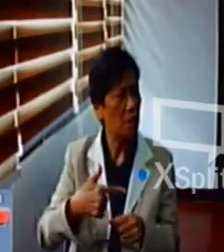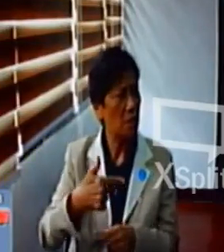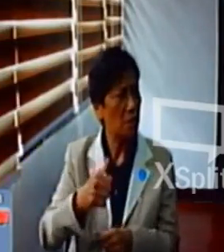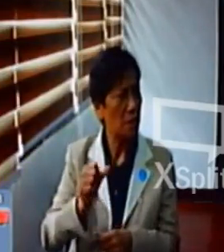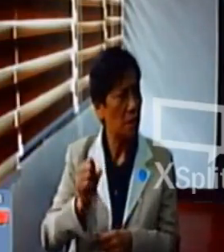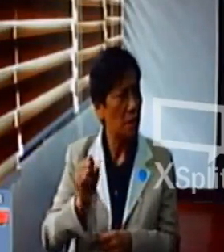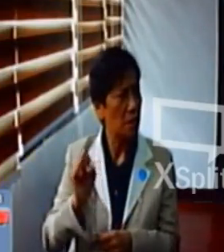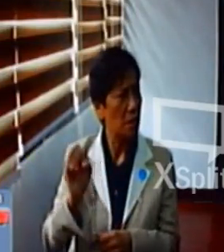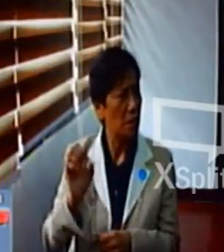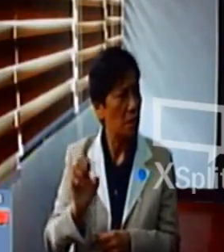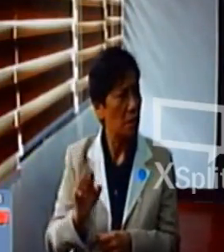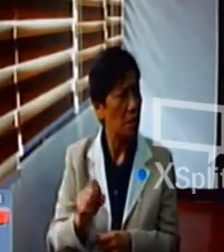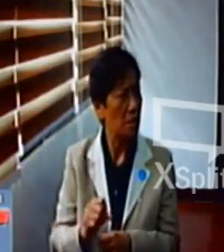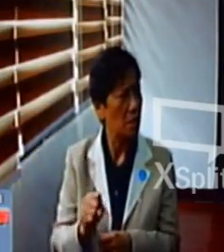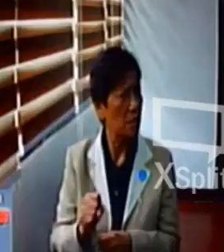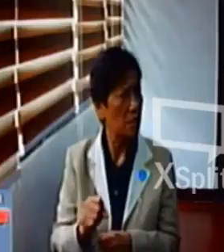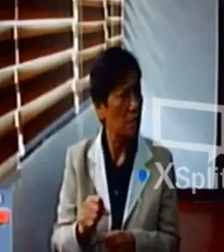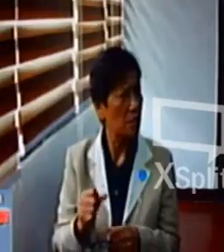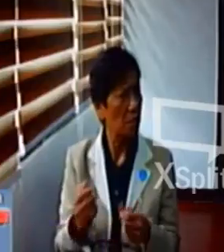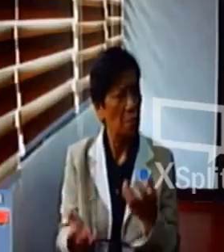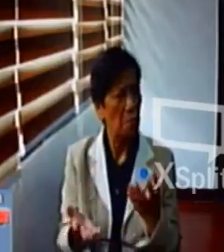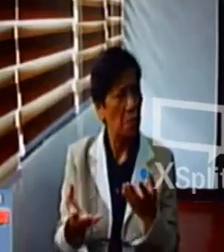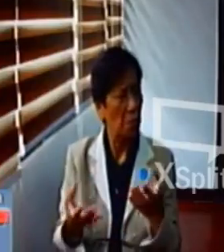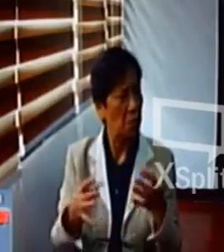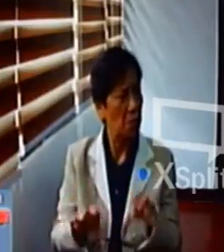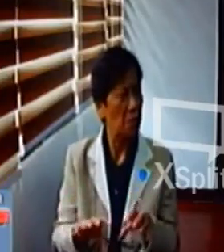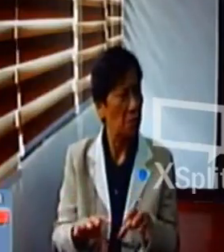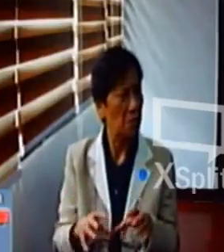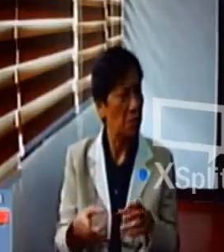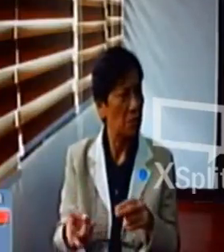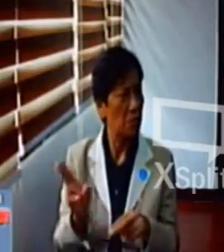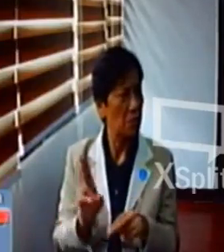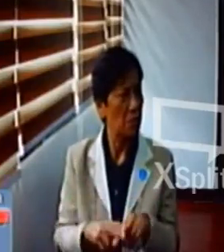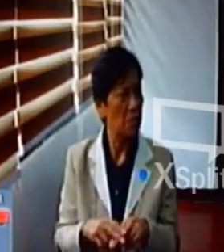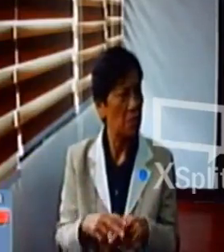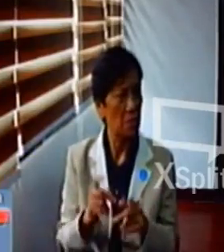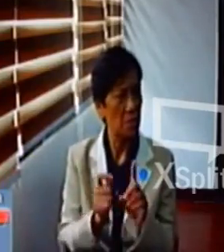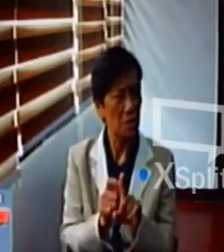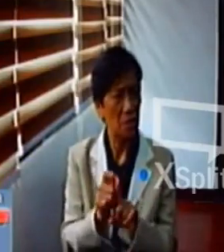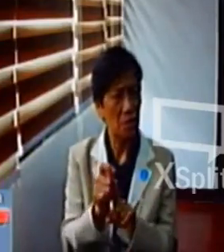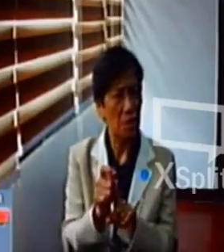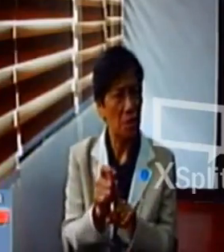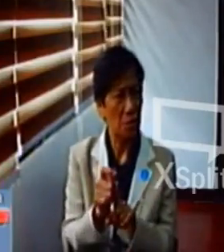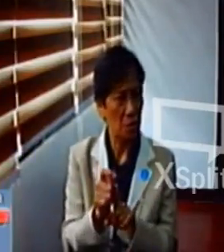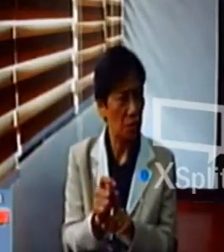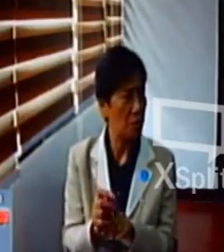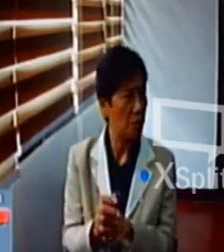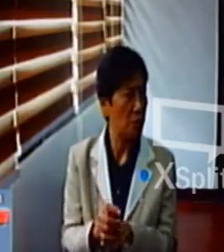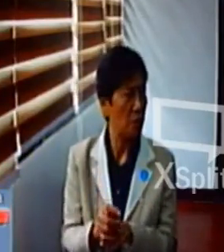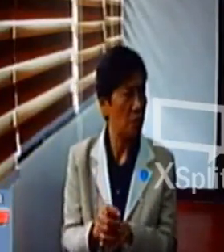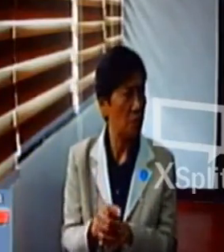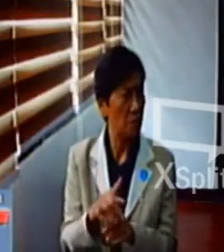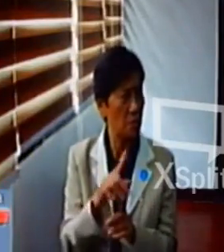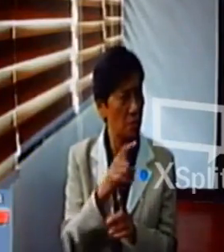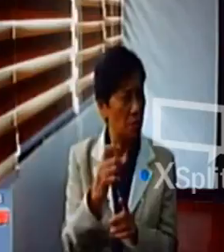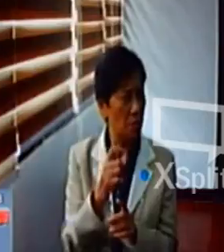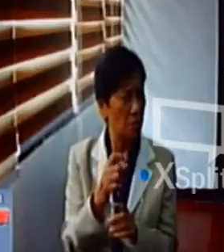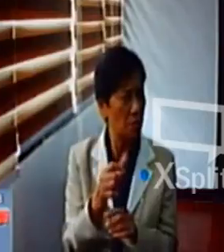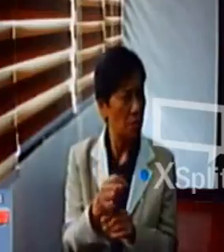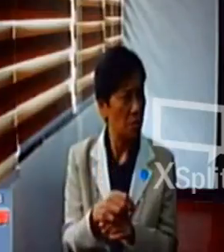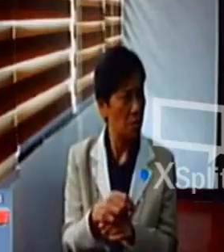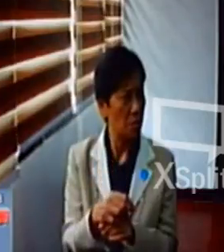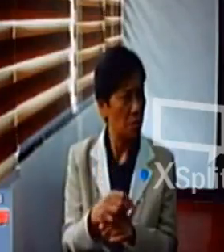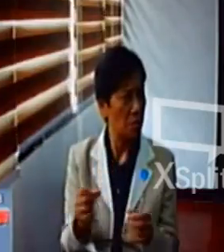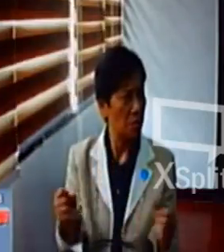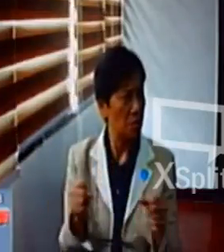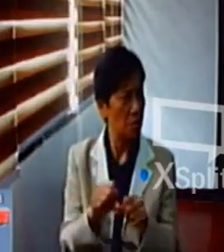likely to have caused this rapid increase in temperature that we're experiencing right now. Because it's very different.